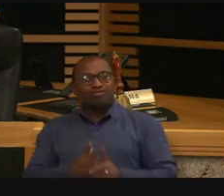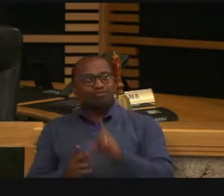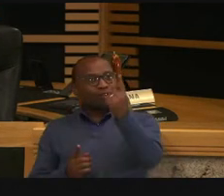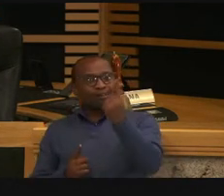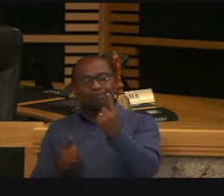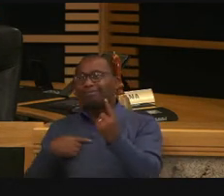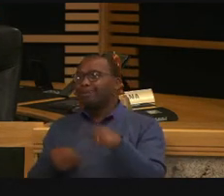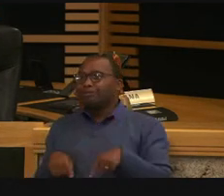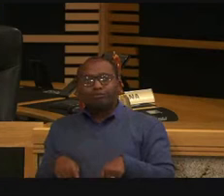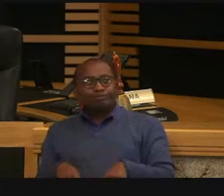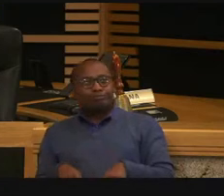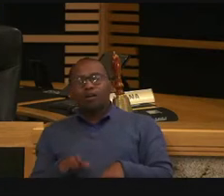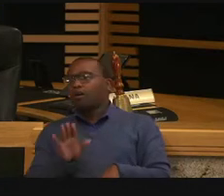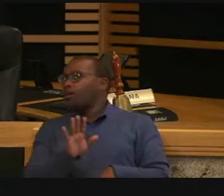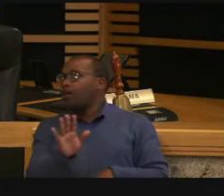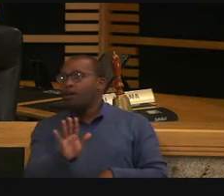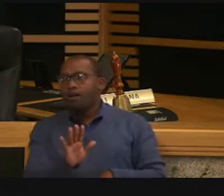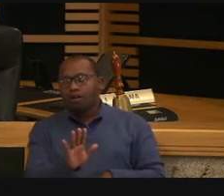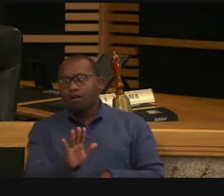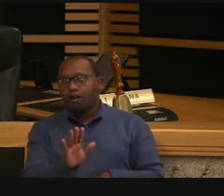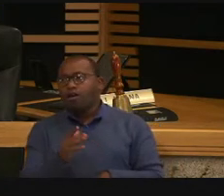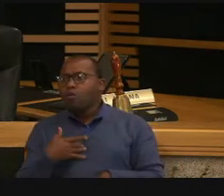Workers must asebenze ngokuba